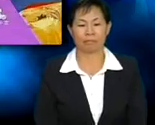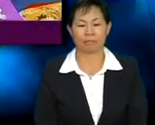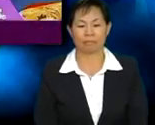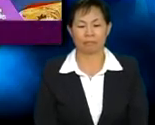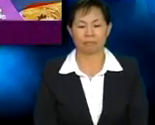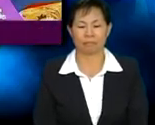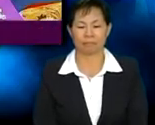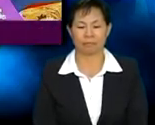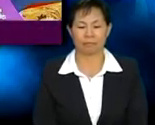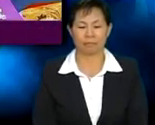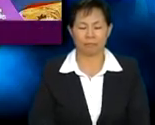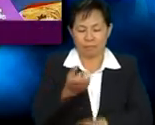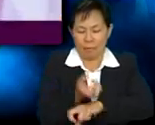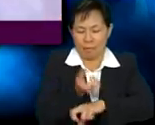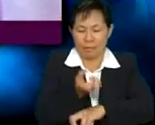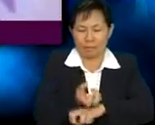A pebble.